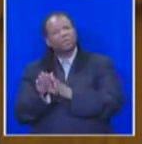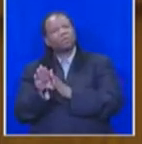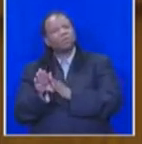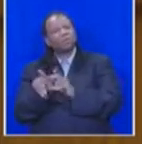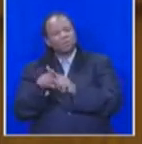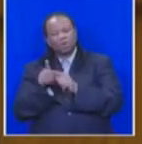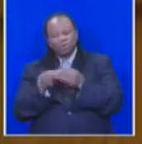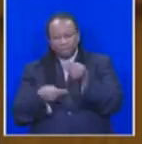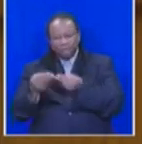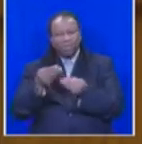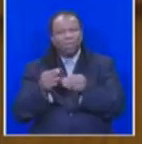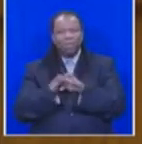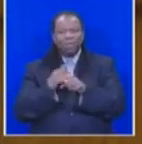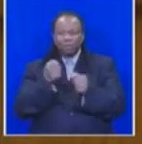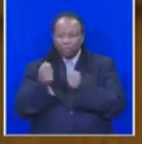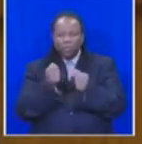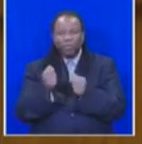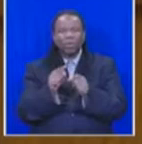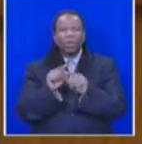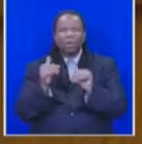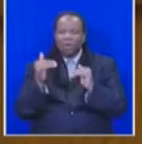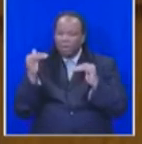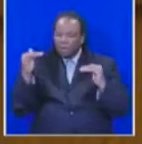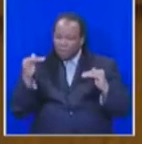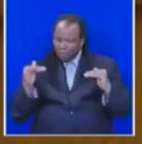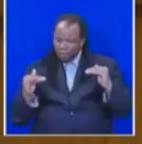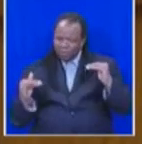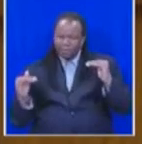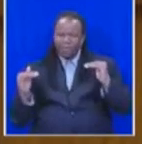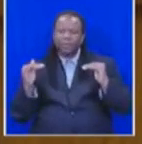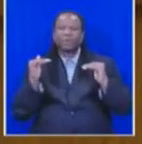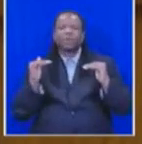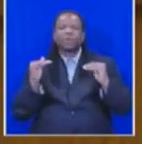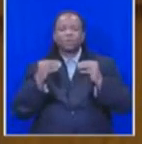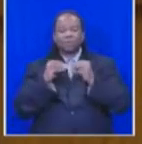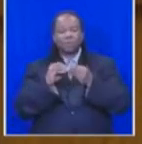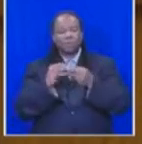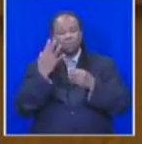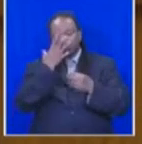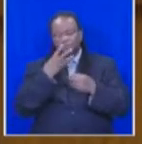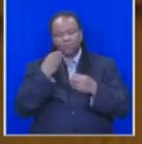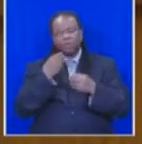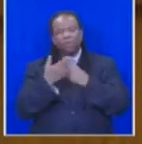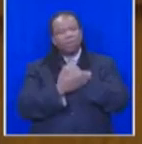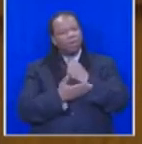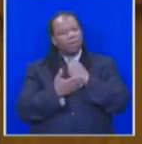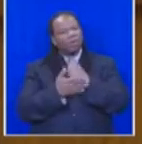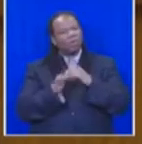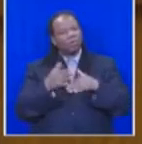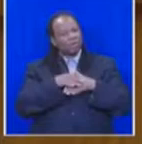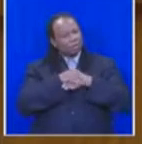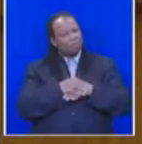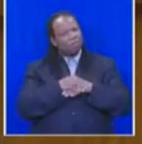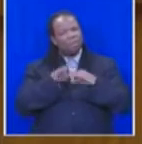economy, create jobs, narrow inequality gap, and turn this beautiful country into a model of reconciliation, peace,